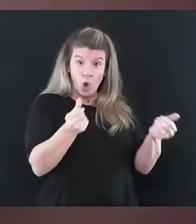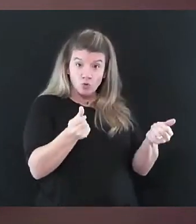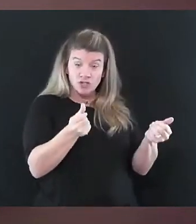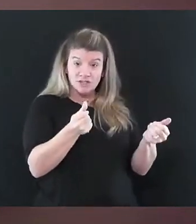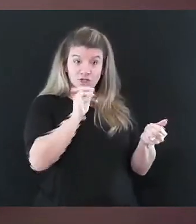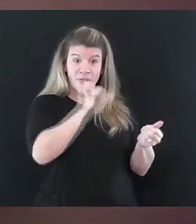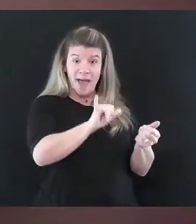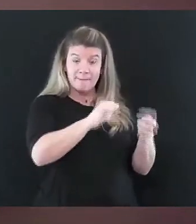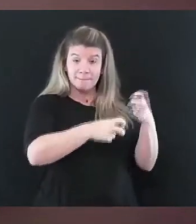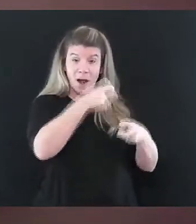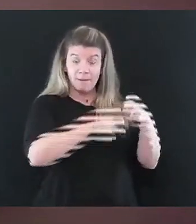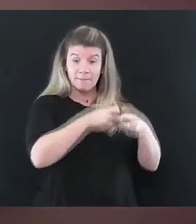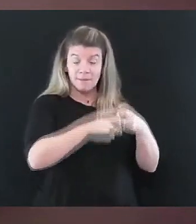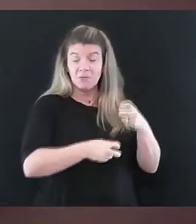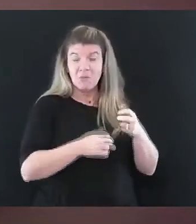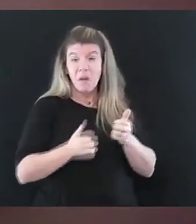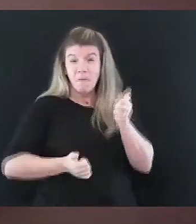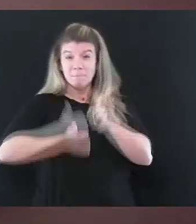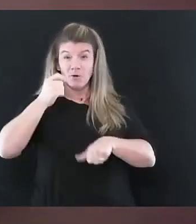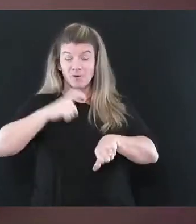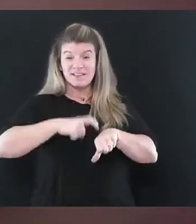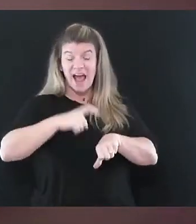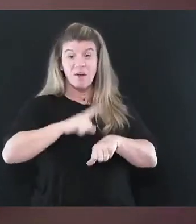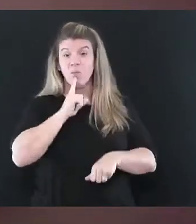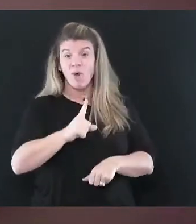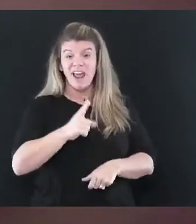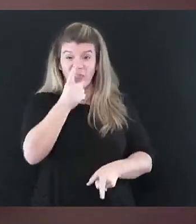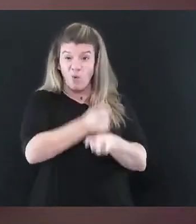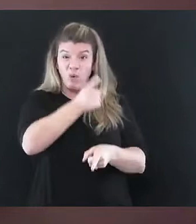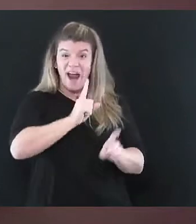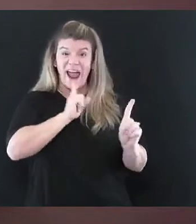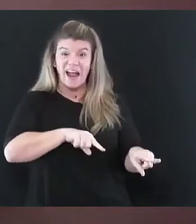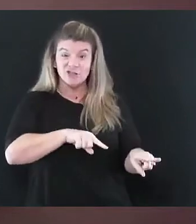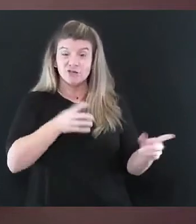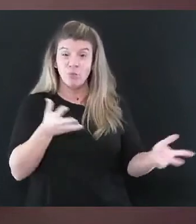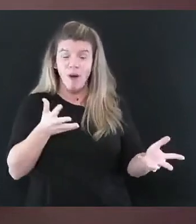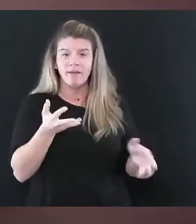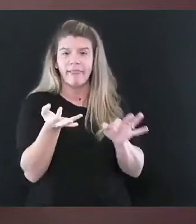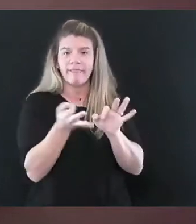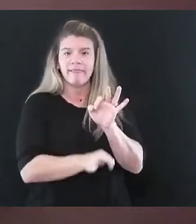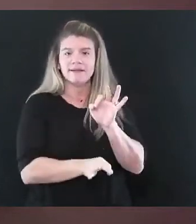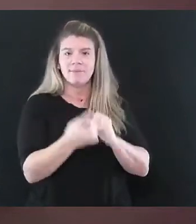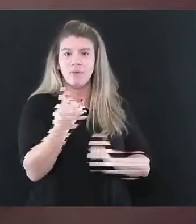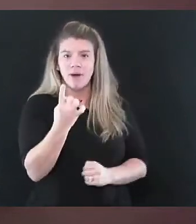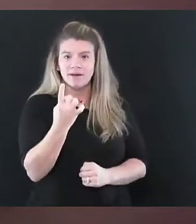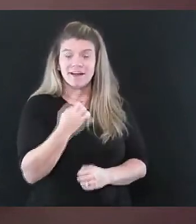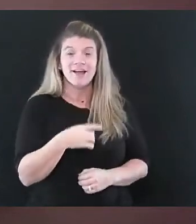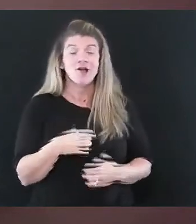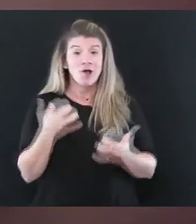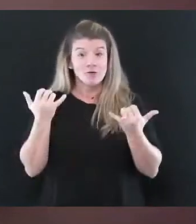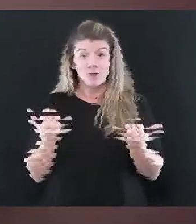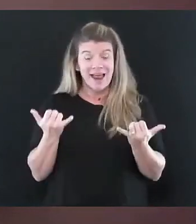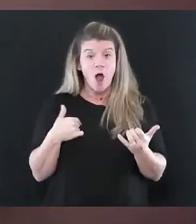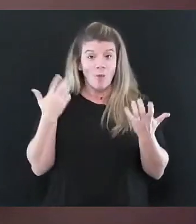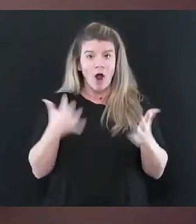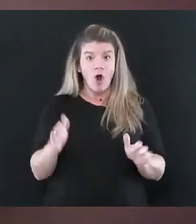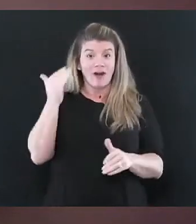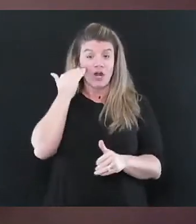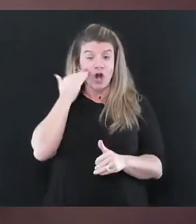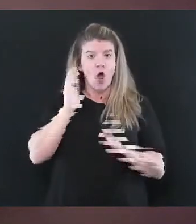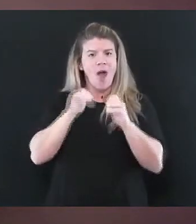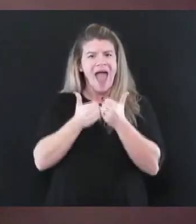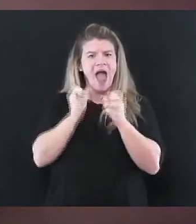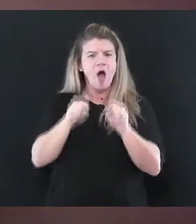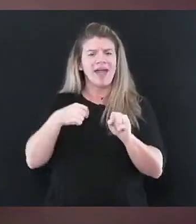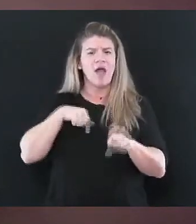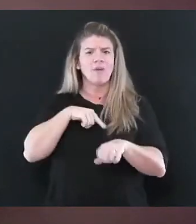the right one. And we have talked about the power that we all have to start to slow COVID spread. And we're seeing COVID spread pick